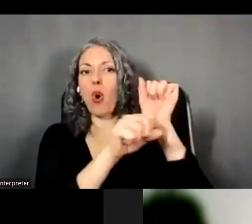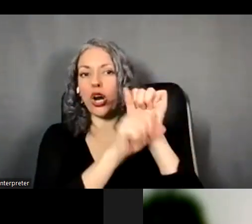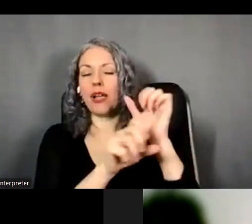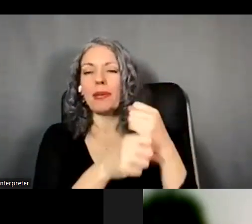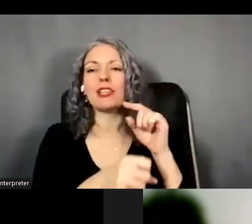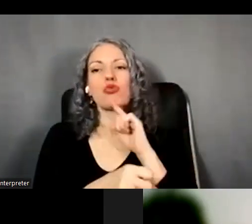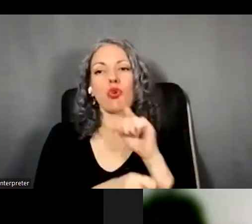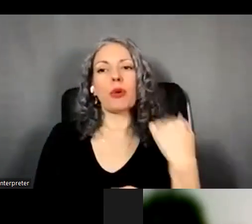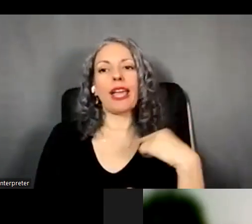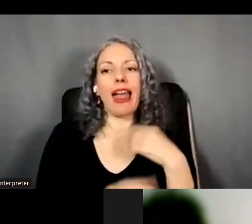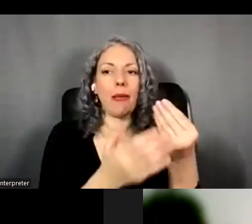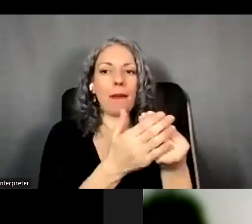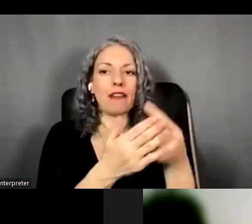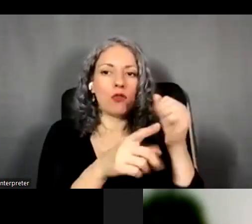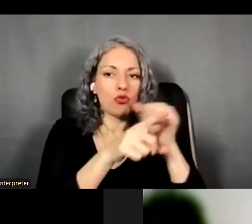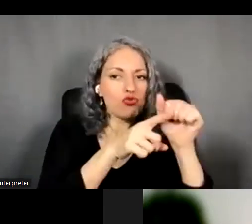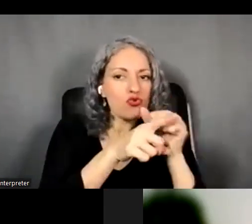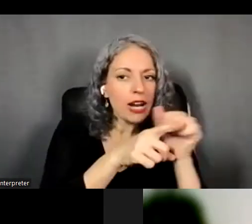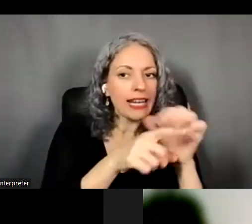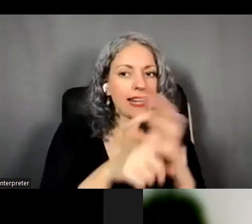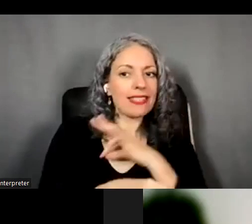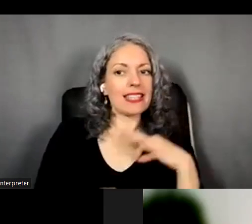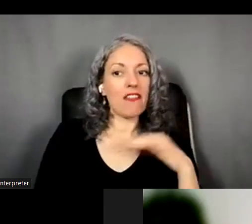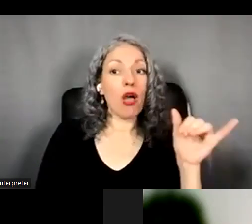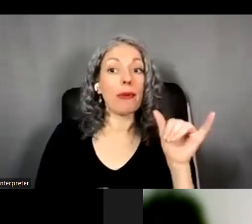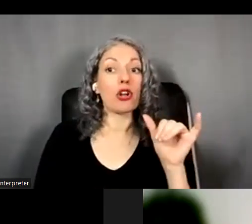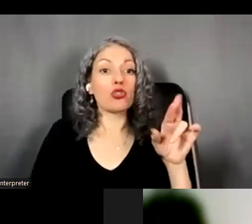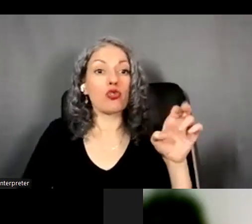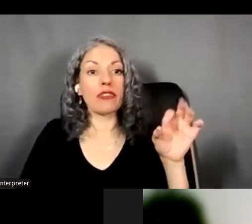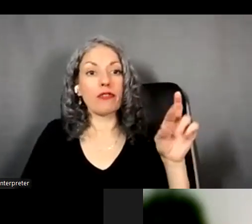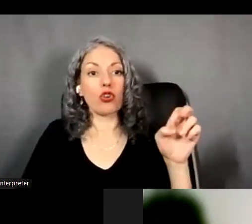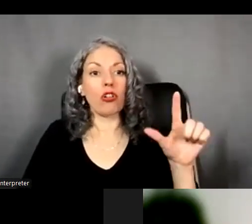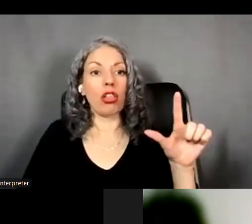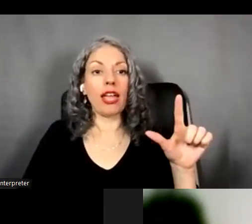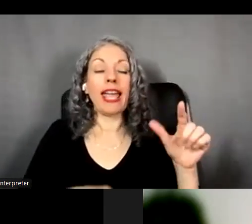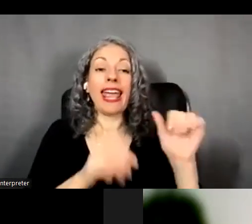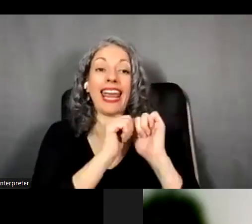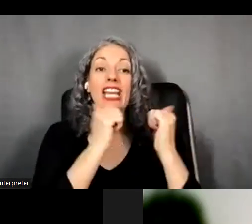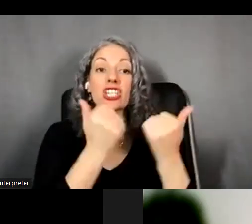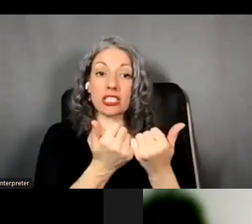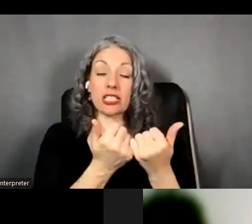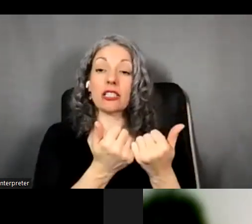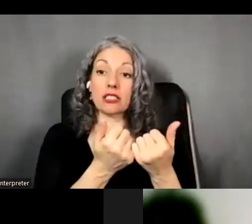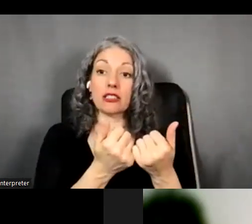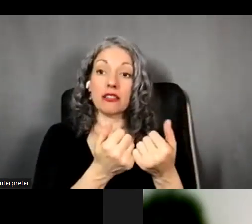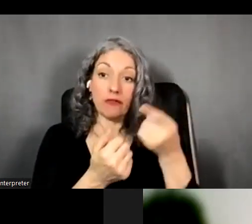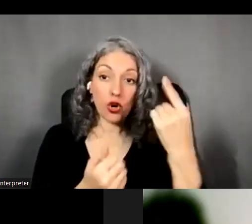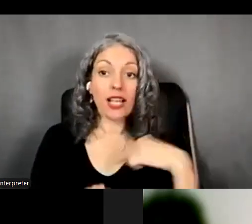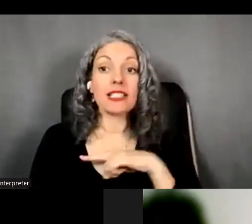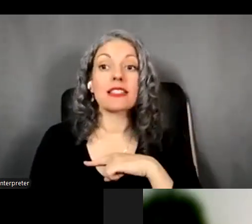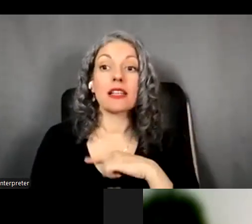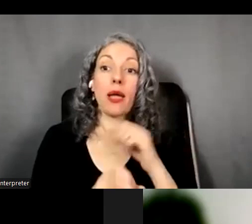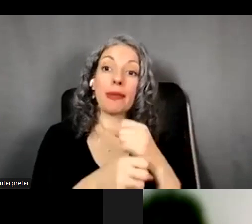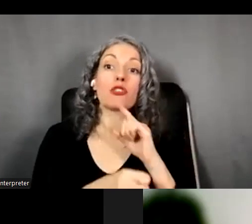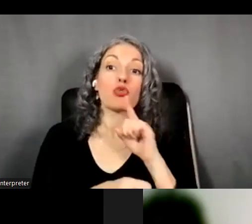had funds for training our staff, but also the referral agencies that would be submitting referral to us. We made sure that we